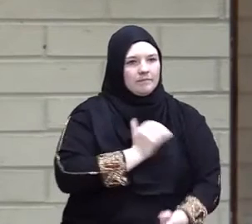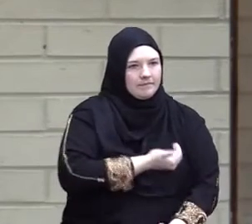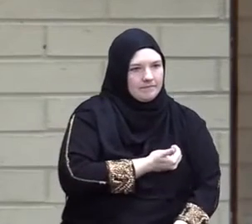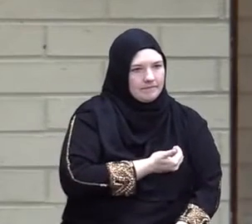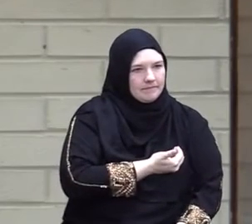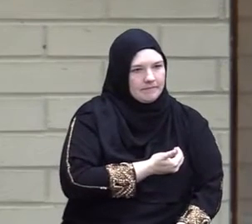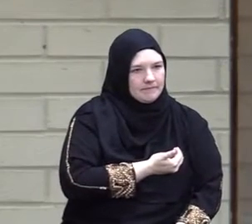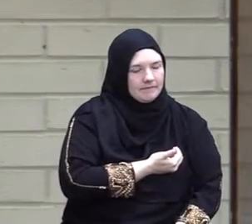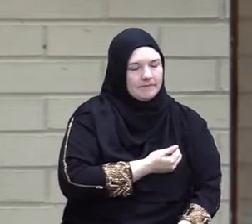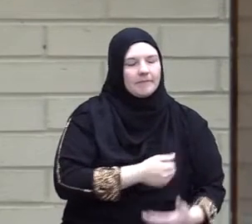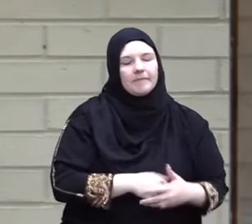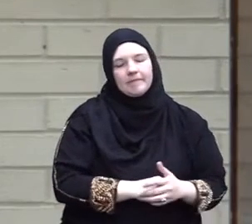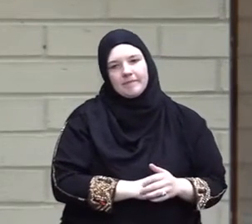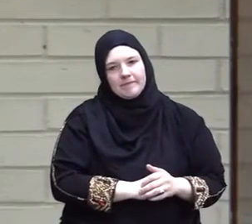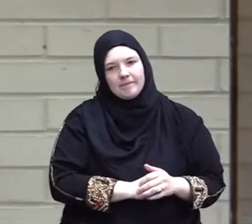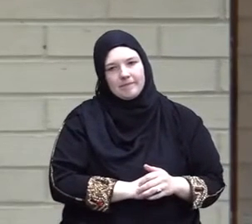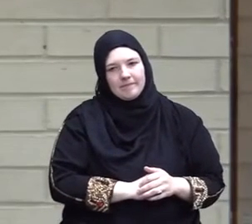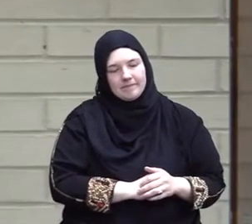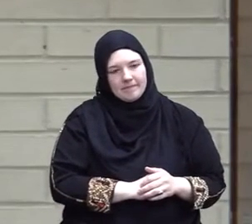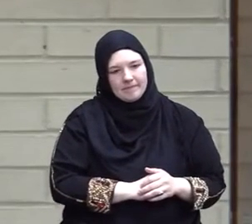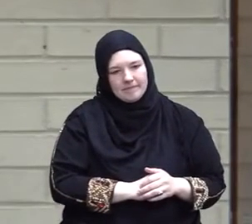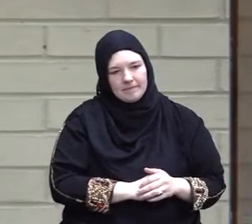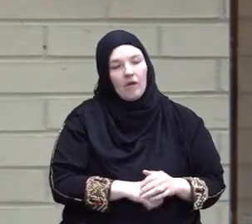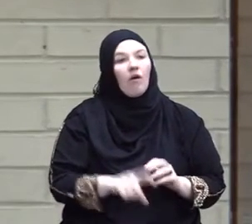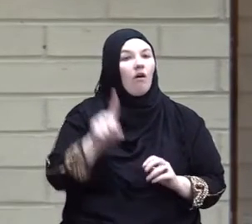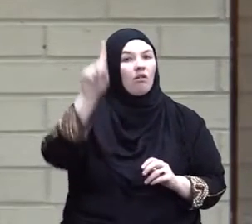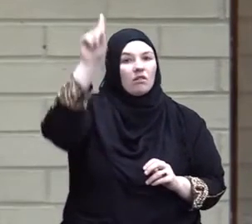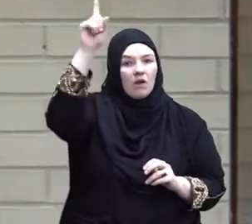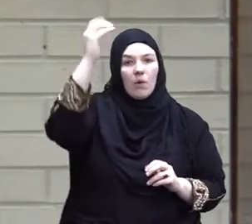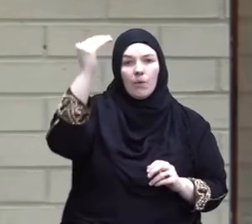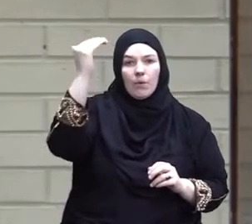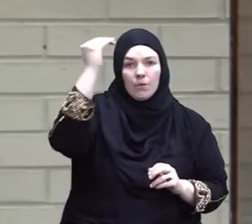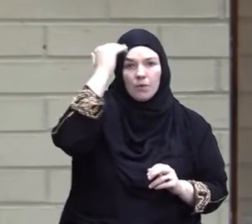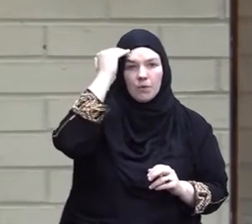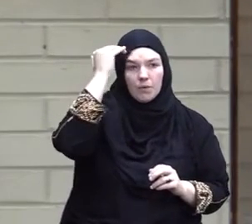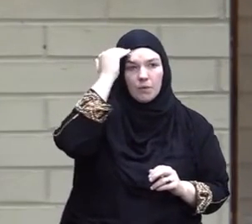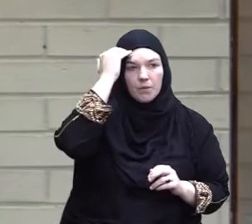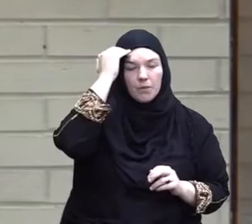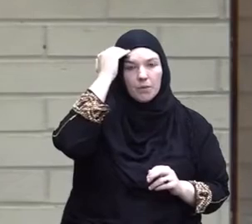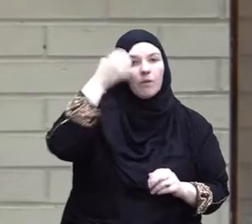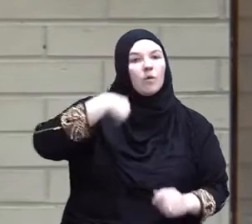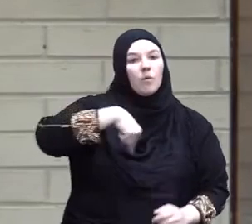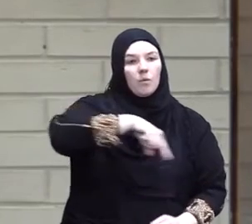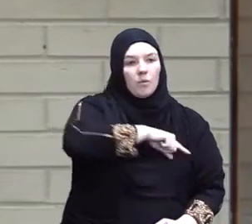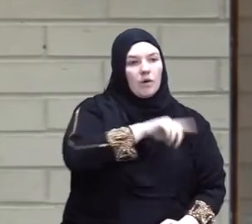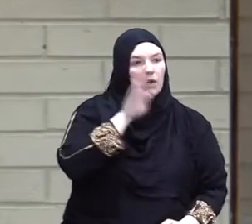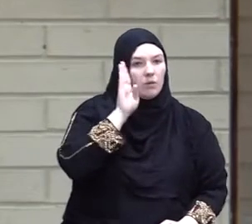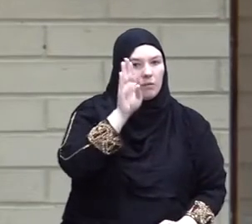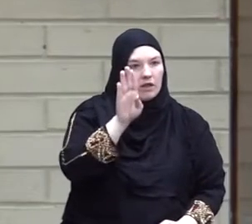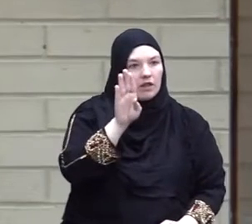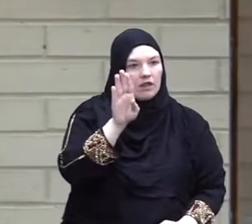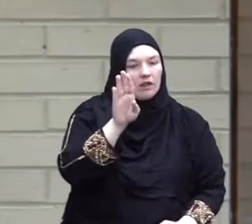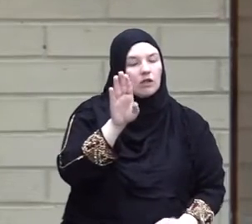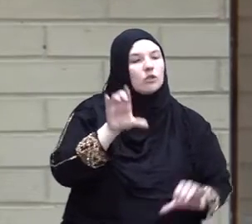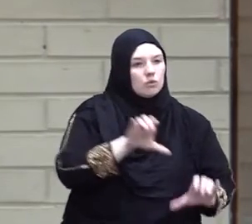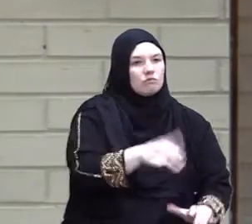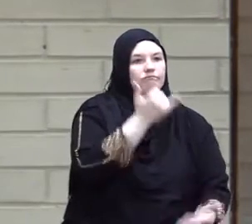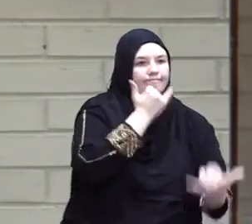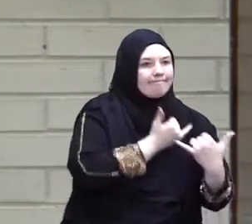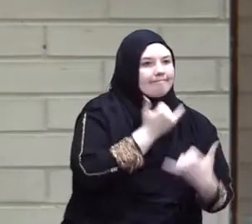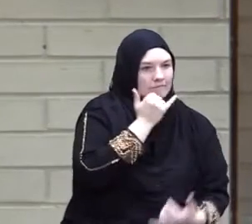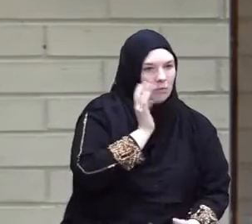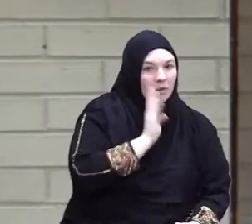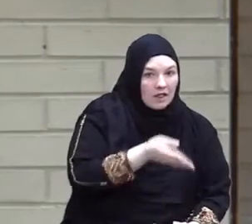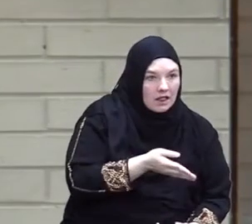What a service. Allah knew that we are going to sin and we are going